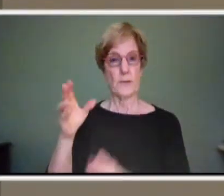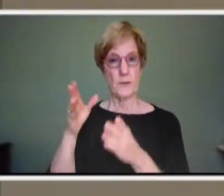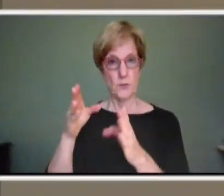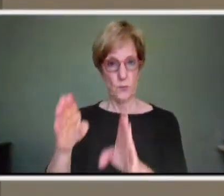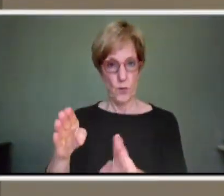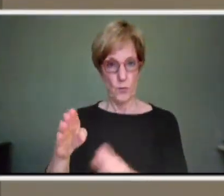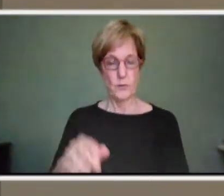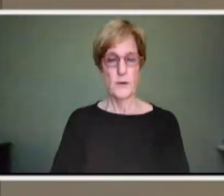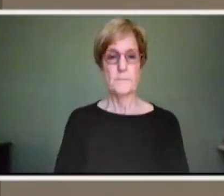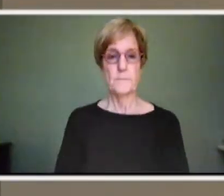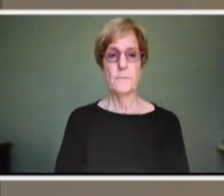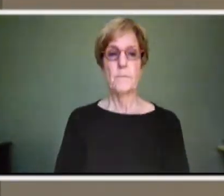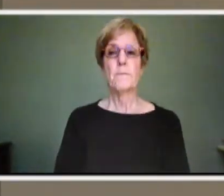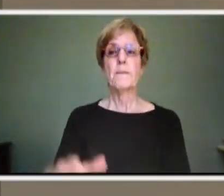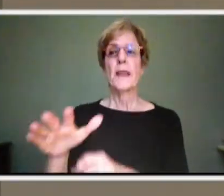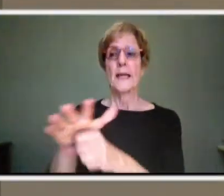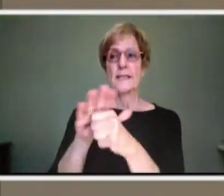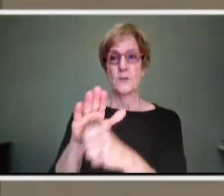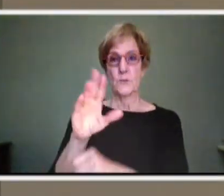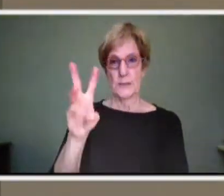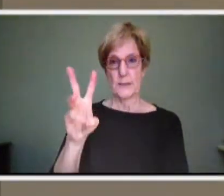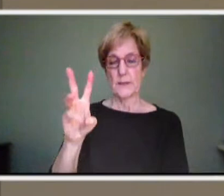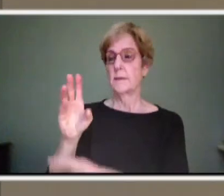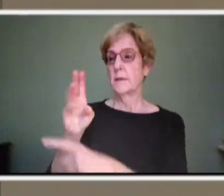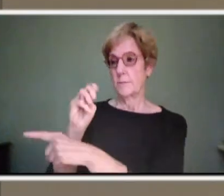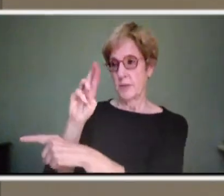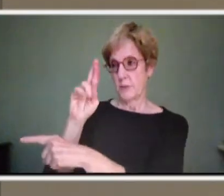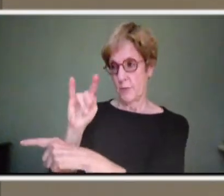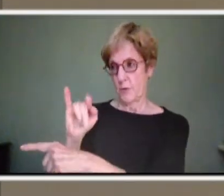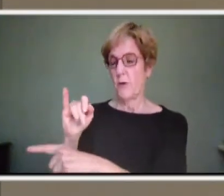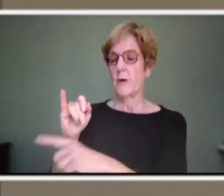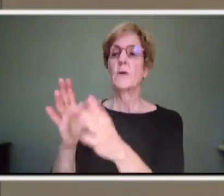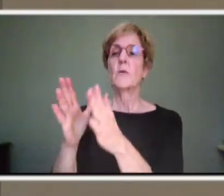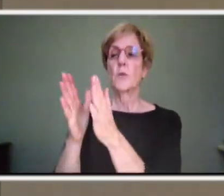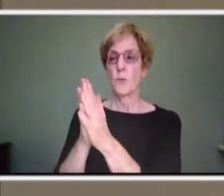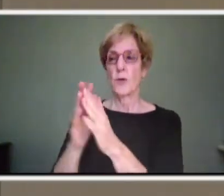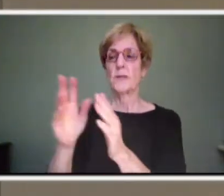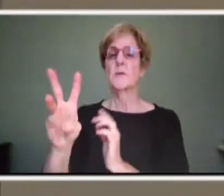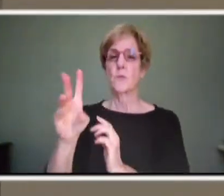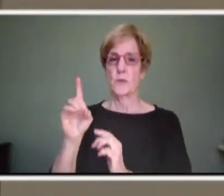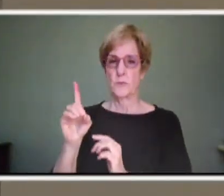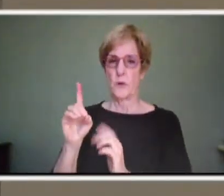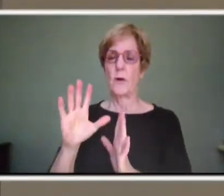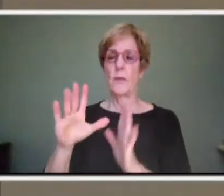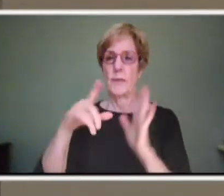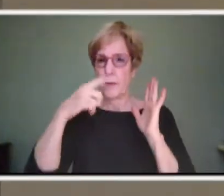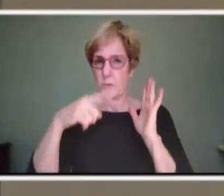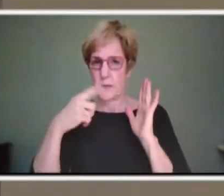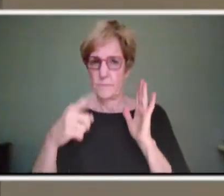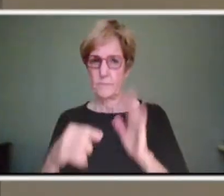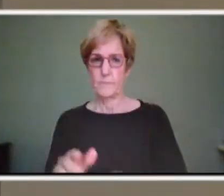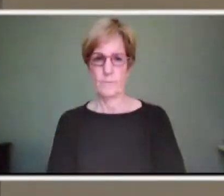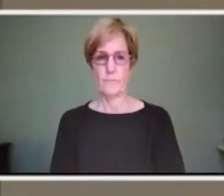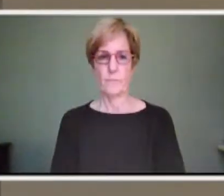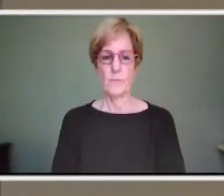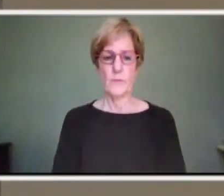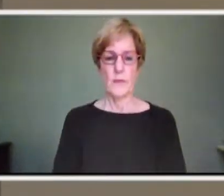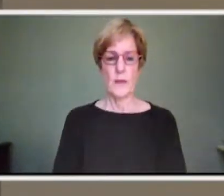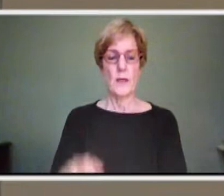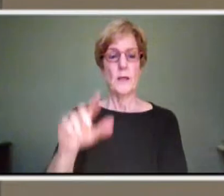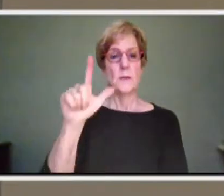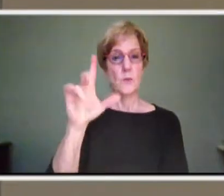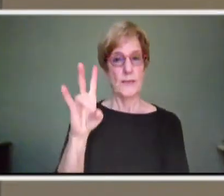in Council District 6, Mr. Bakari's district. They're requesting a withdrawal of their hearing. Item number 27,